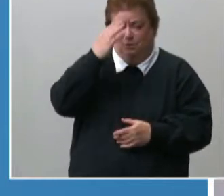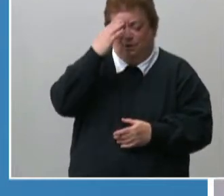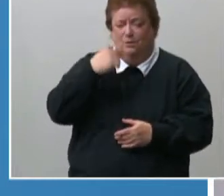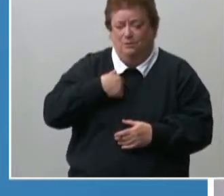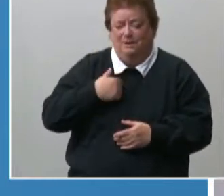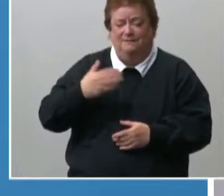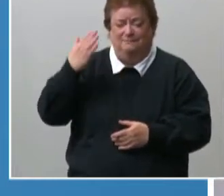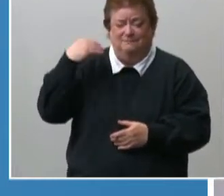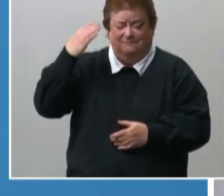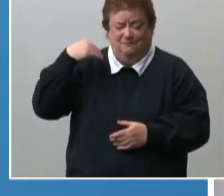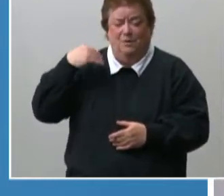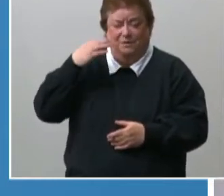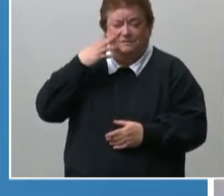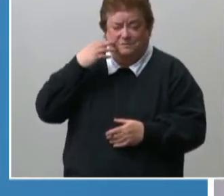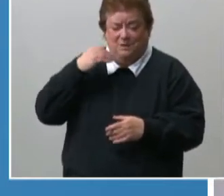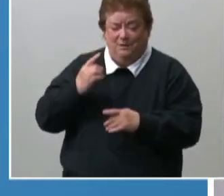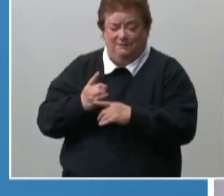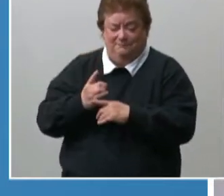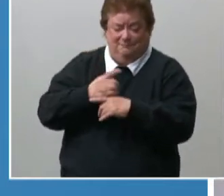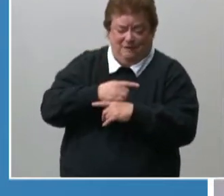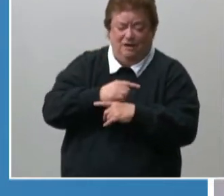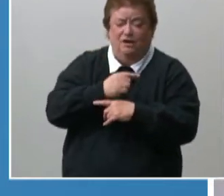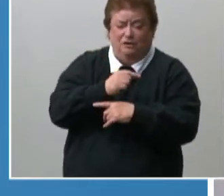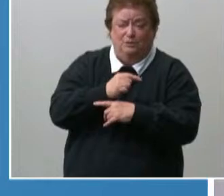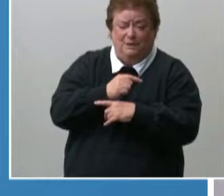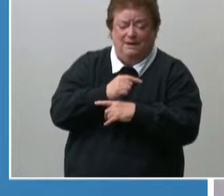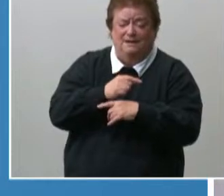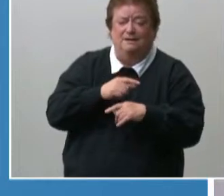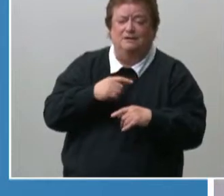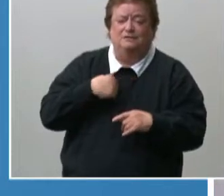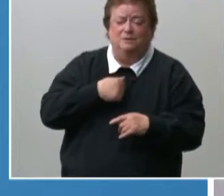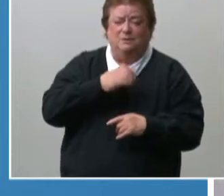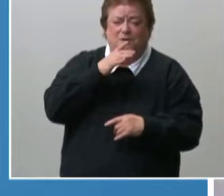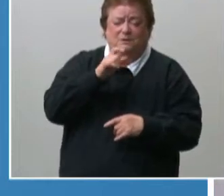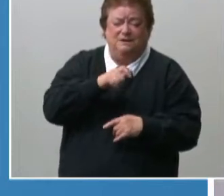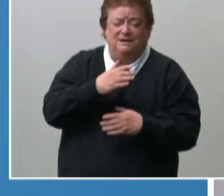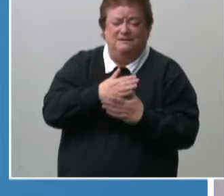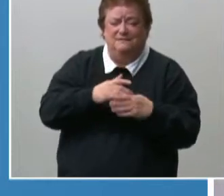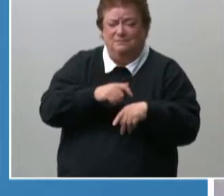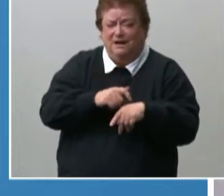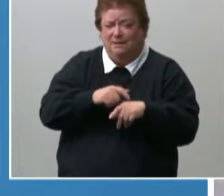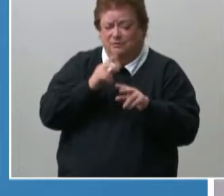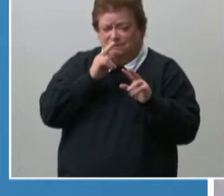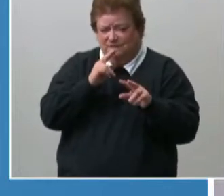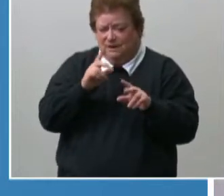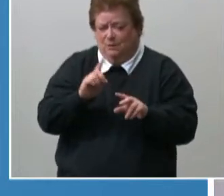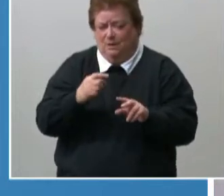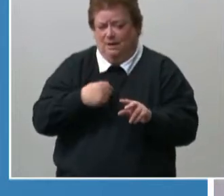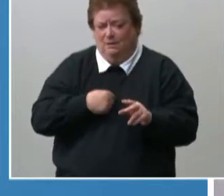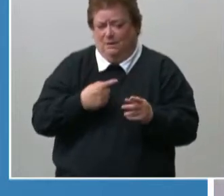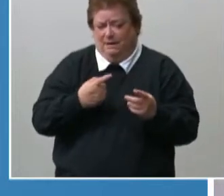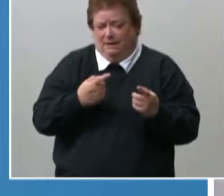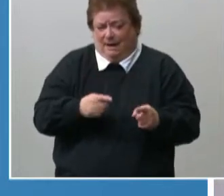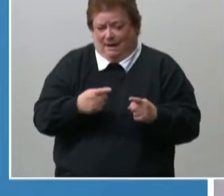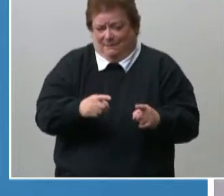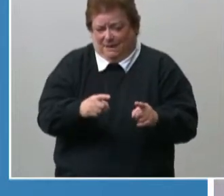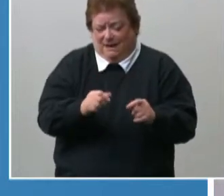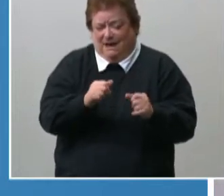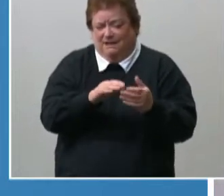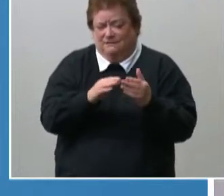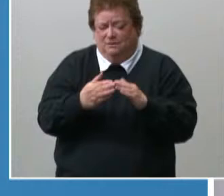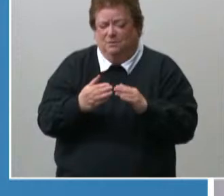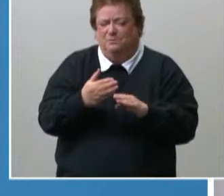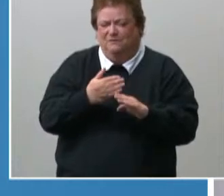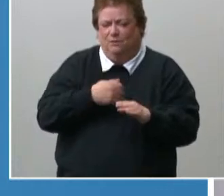before. And I think we just probably need a little bit of time to see where we're at as a community and as we go forward.